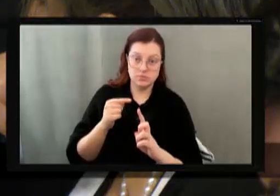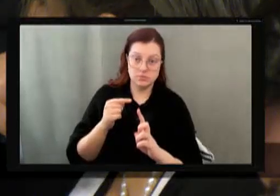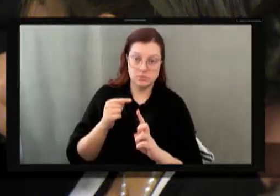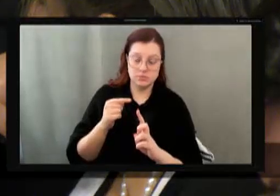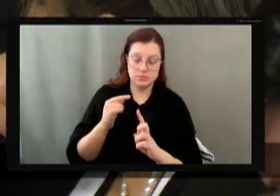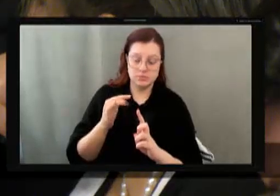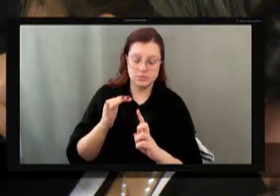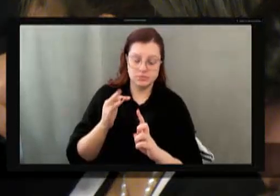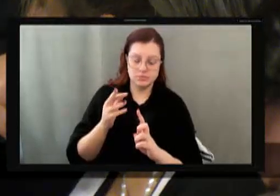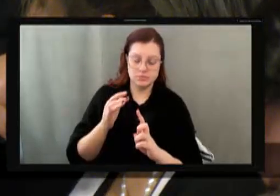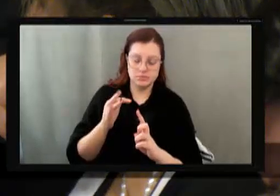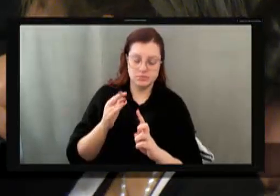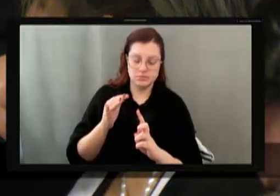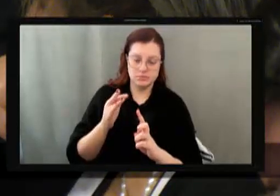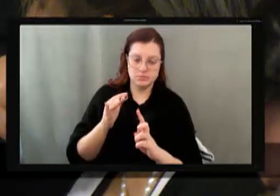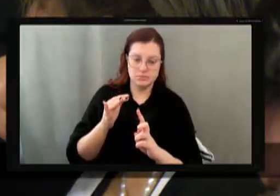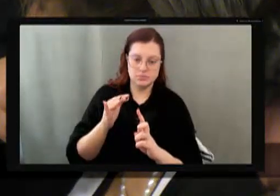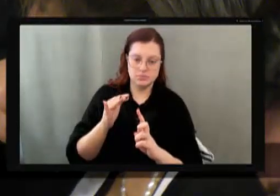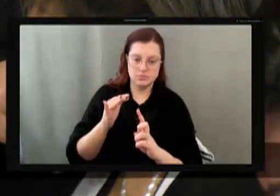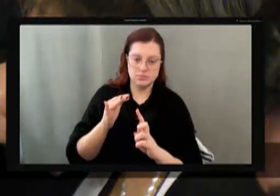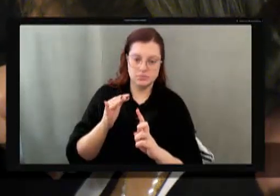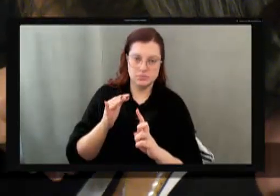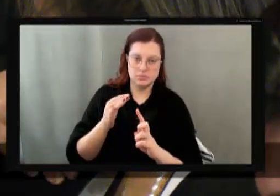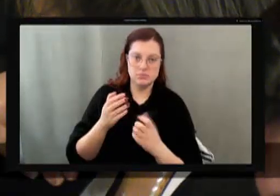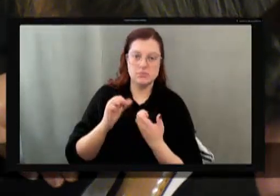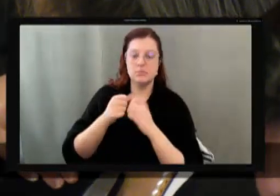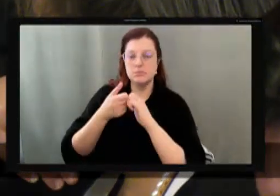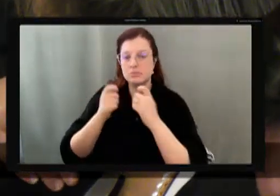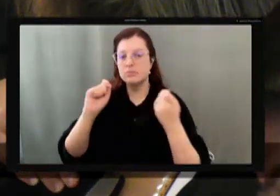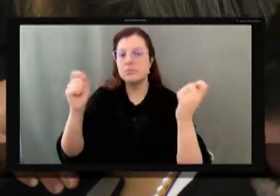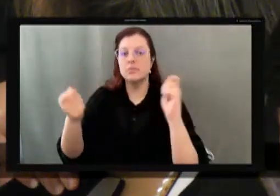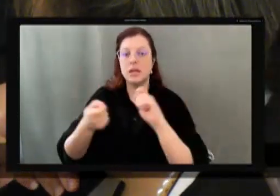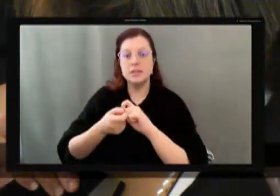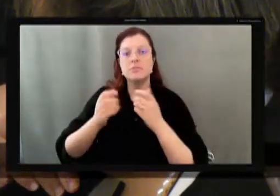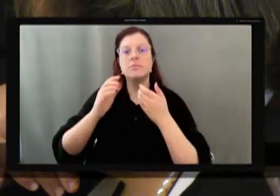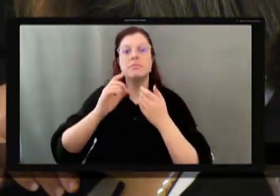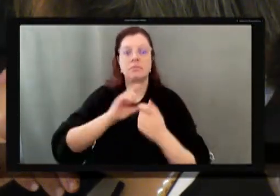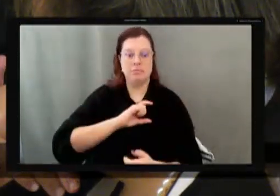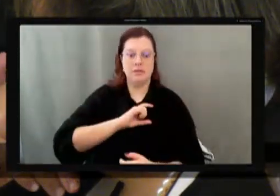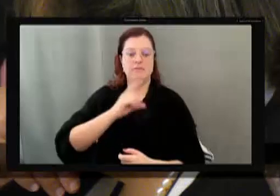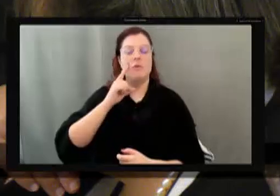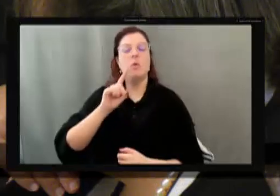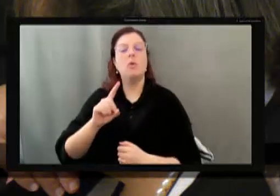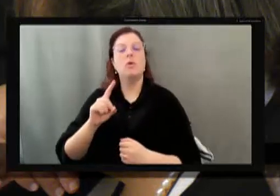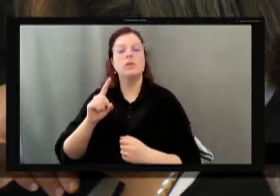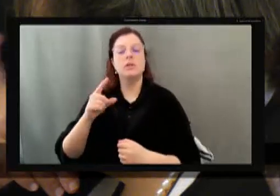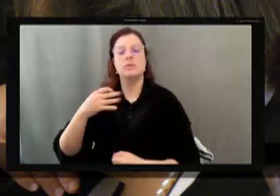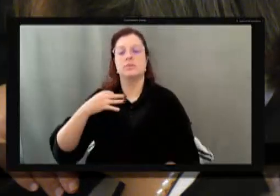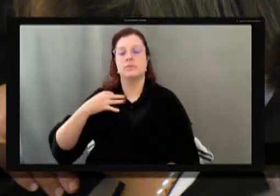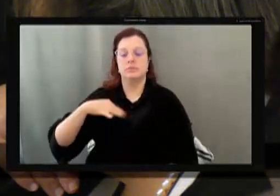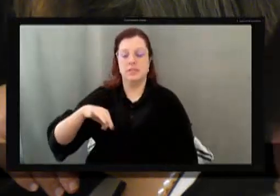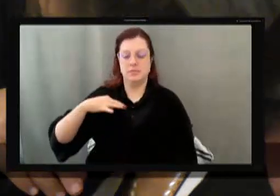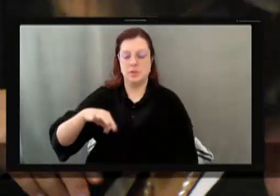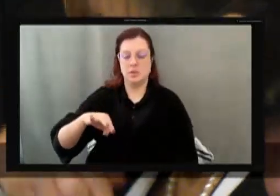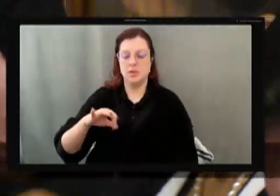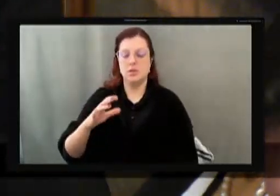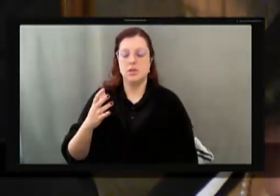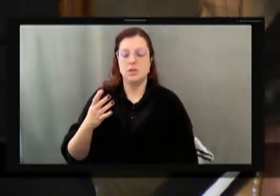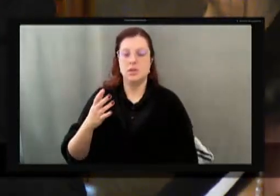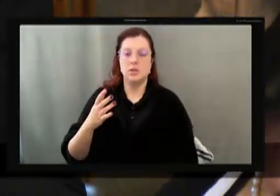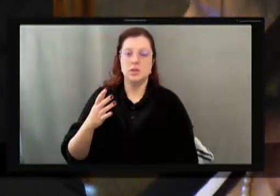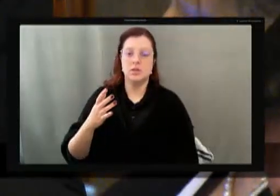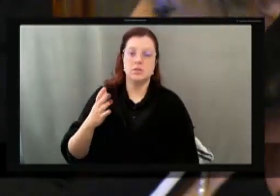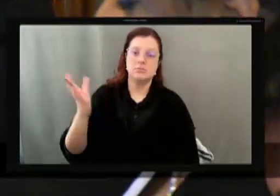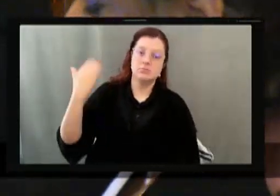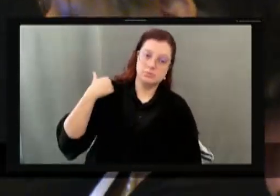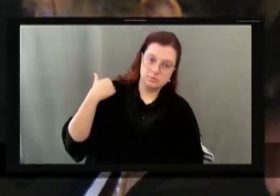of our kind of reimagining policing in Pittsburgh and where it feels like we are, you know, where we were, where it feels